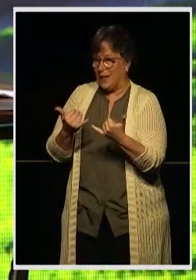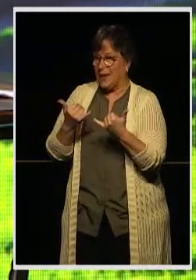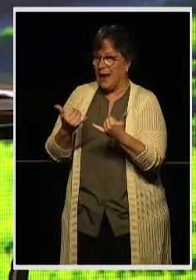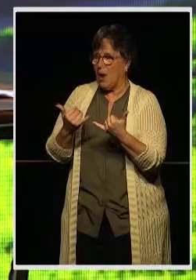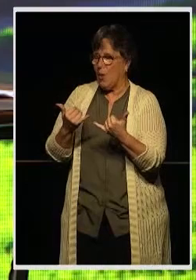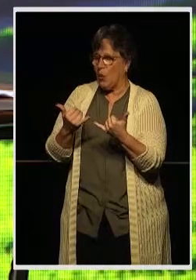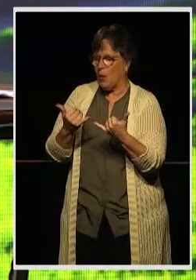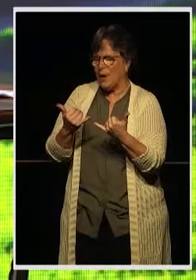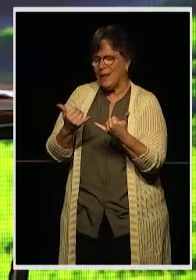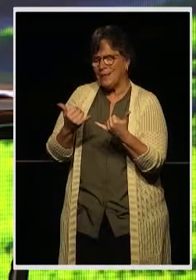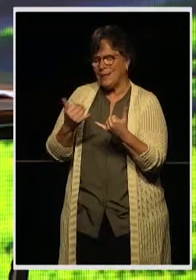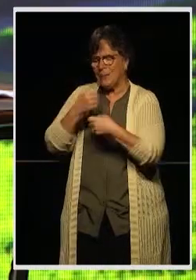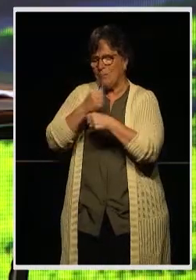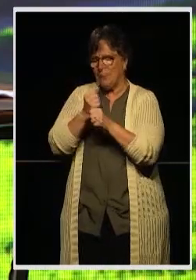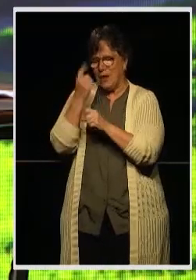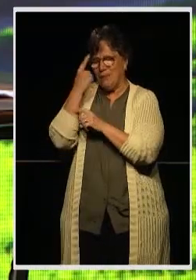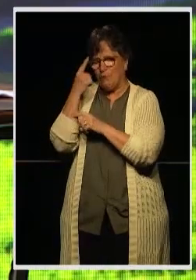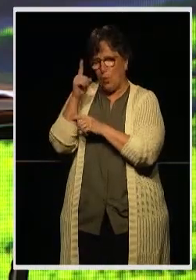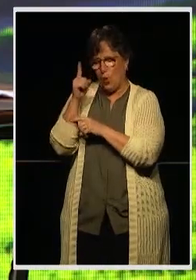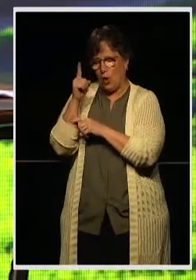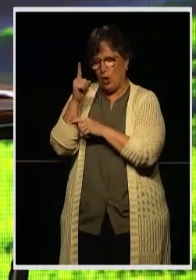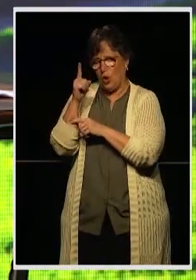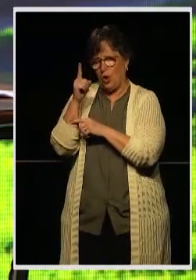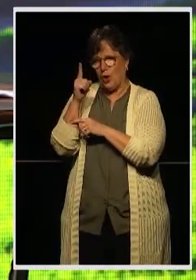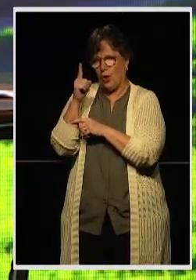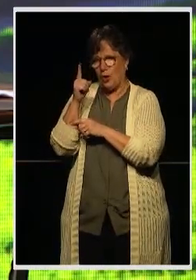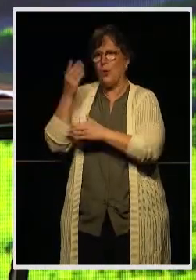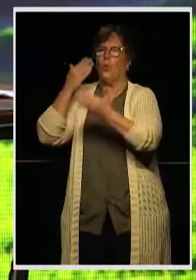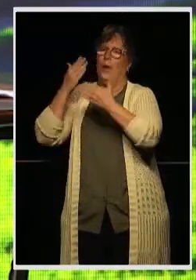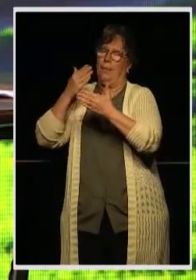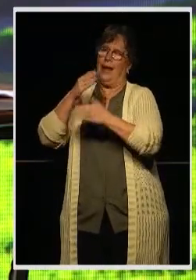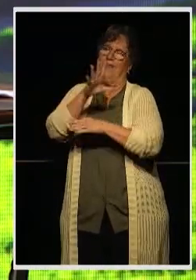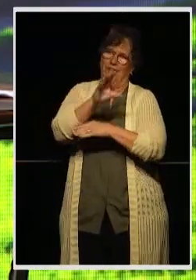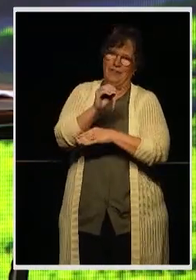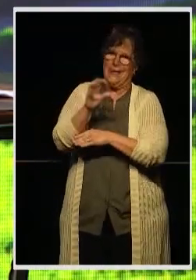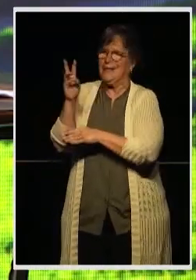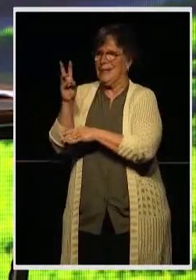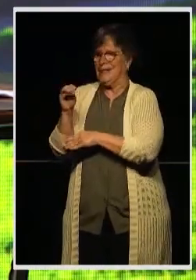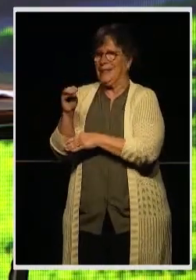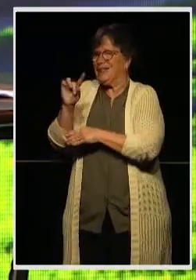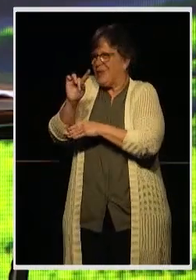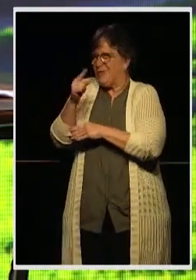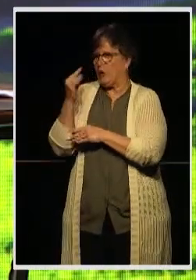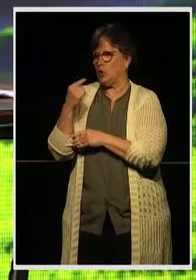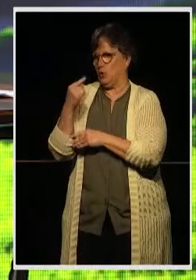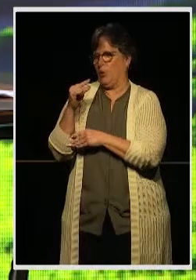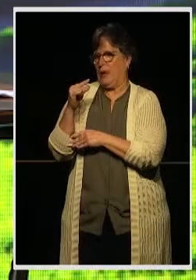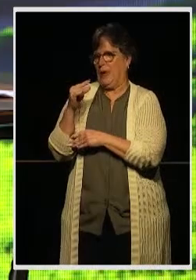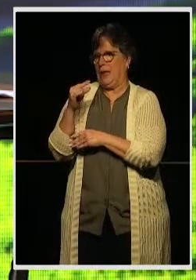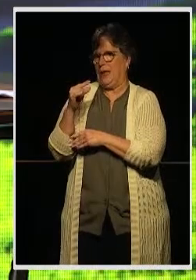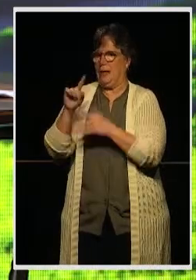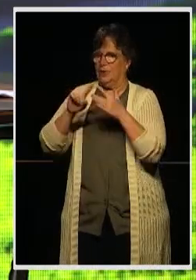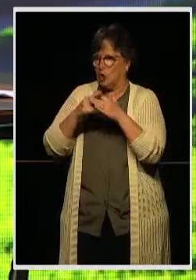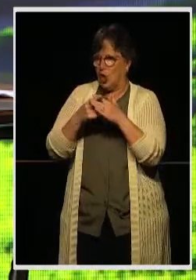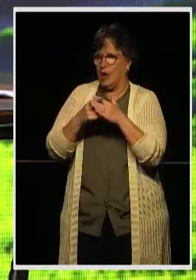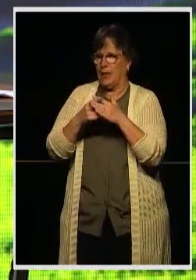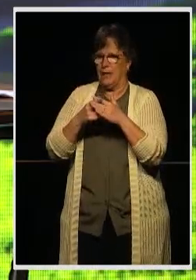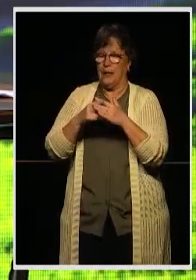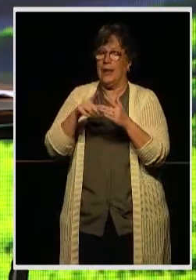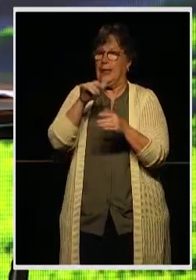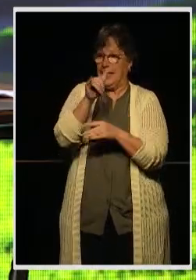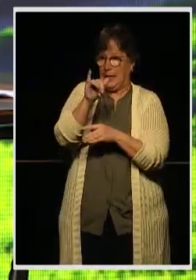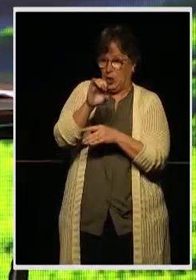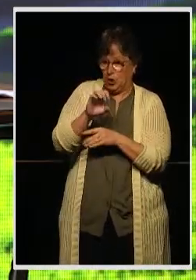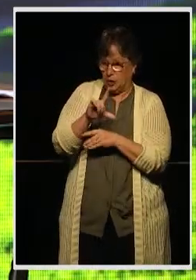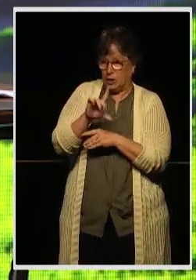system that was designed for the 50s, 60s, the first Green Revolution. So it was all about yield first, everything else